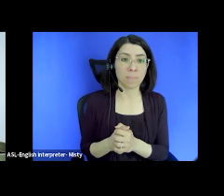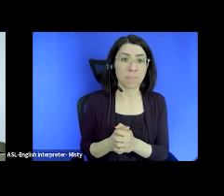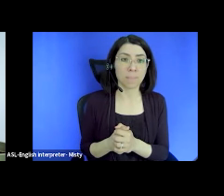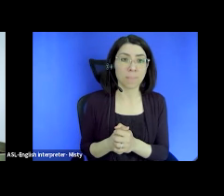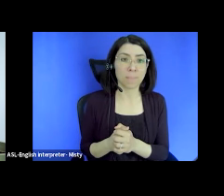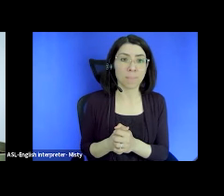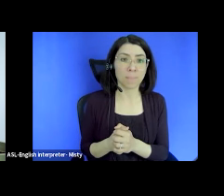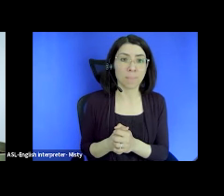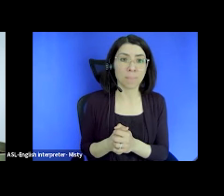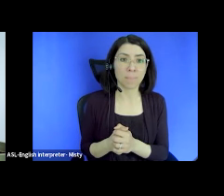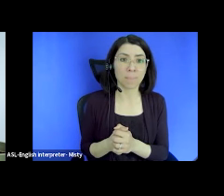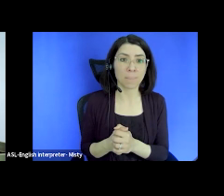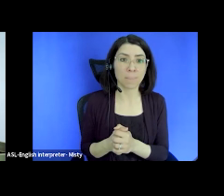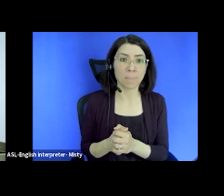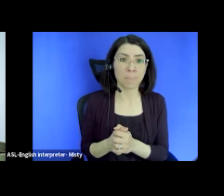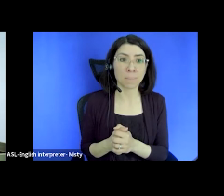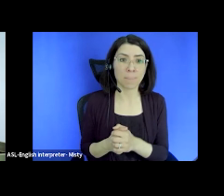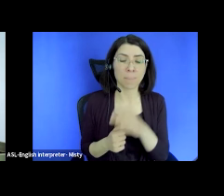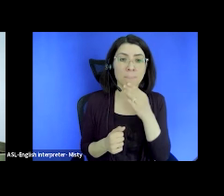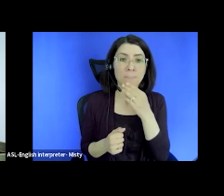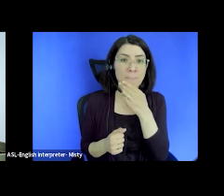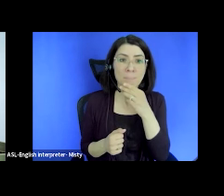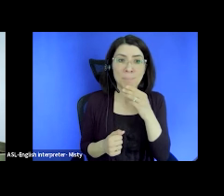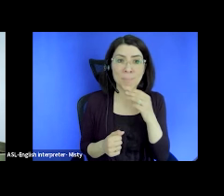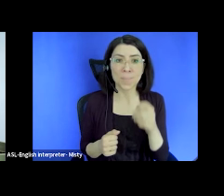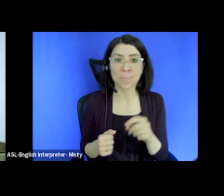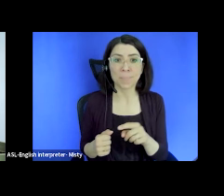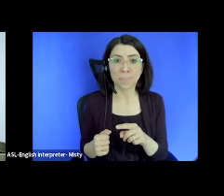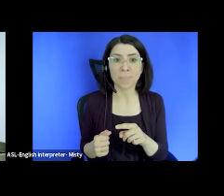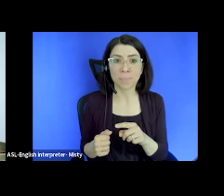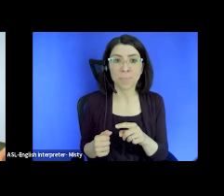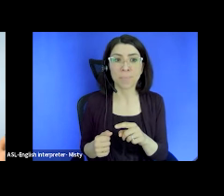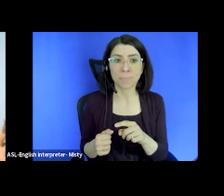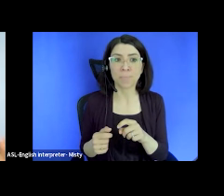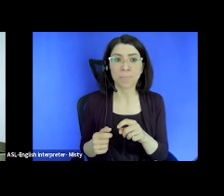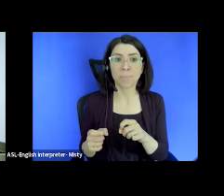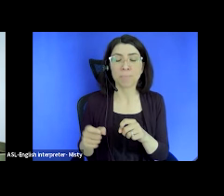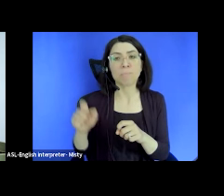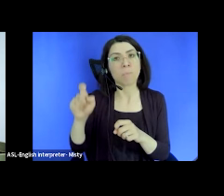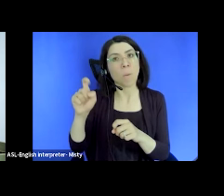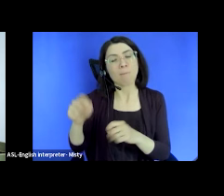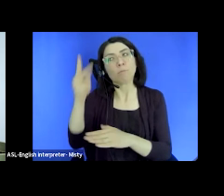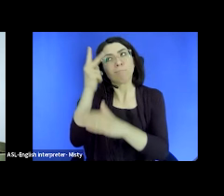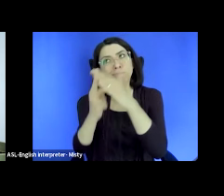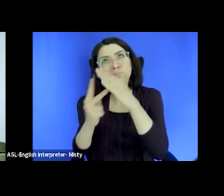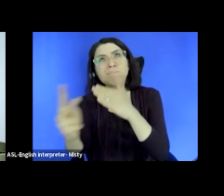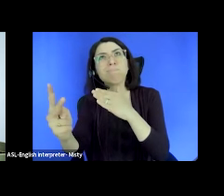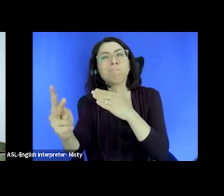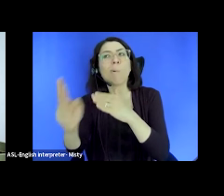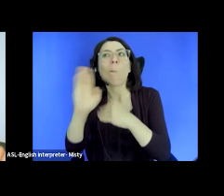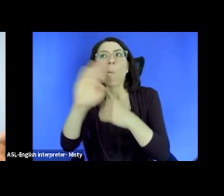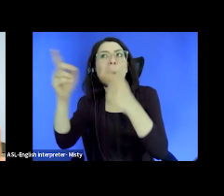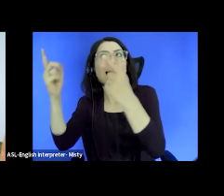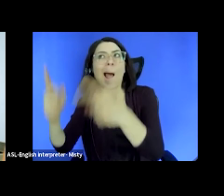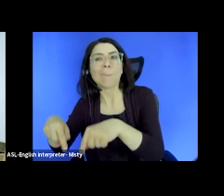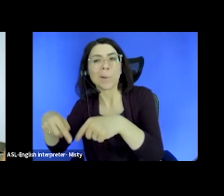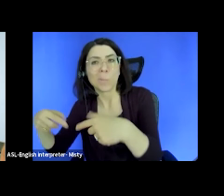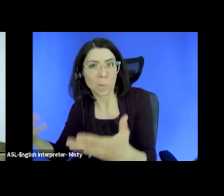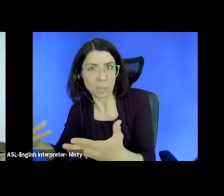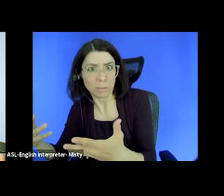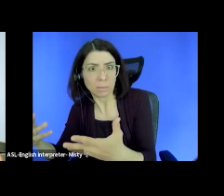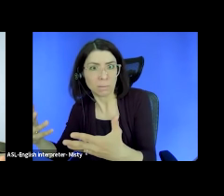will know it has happened, then it can easily shift the goalpost for the experiment. So we're creating a sound hypothesis here. You also need